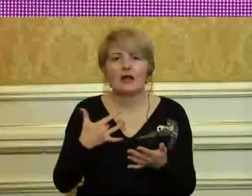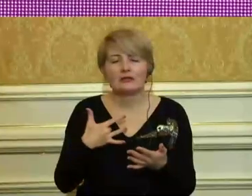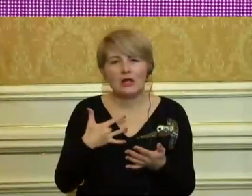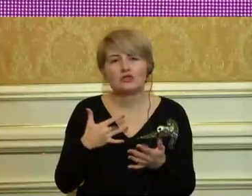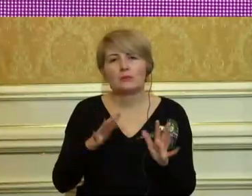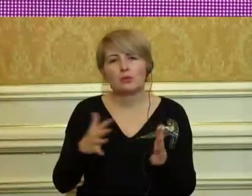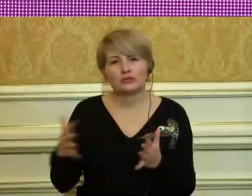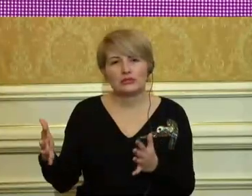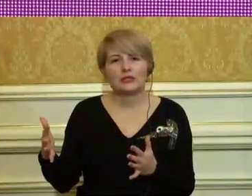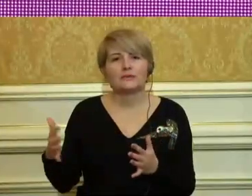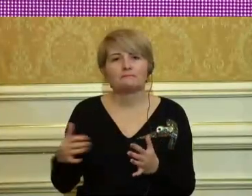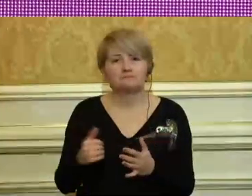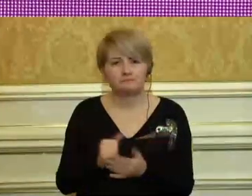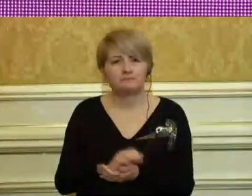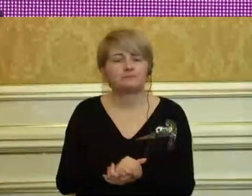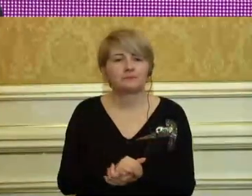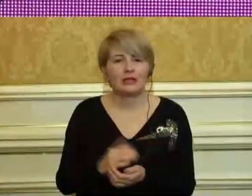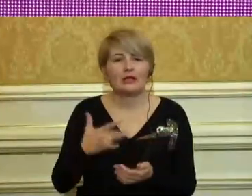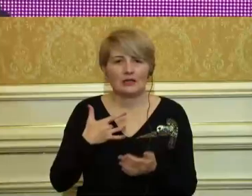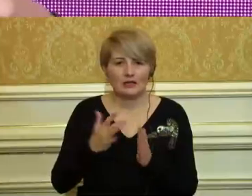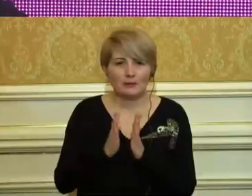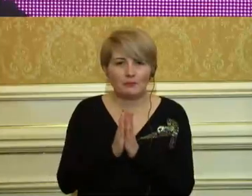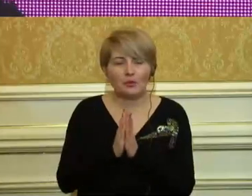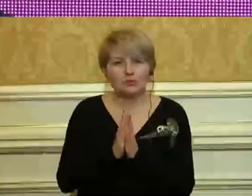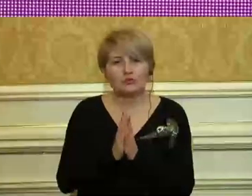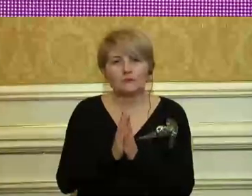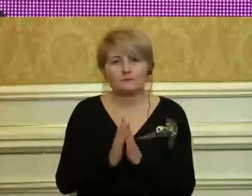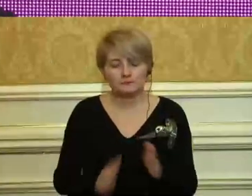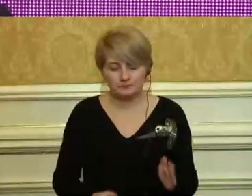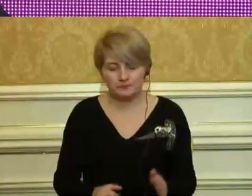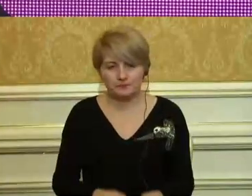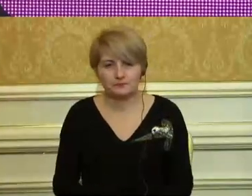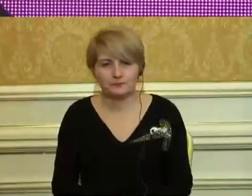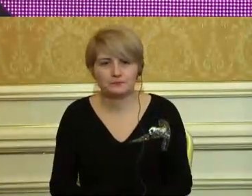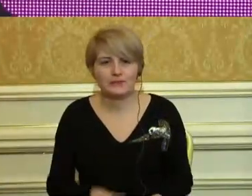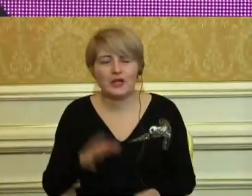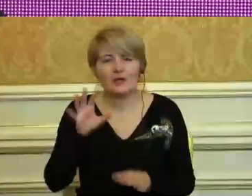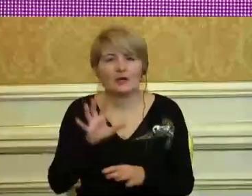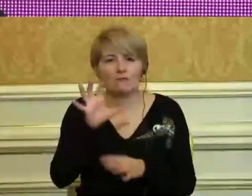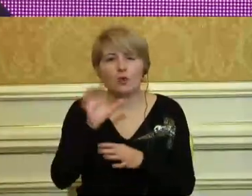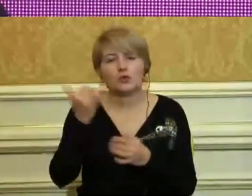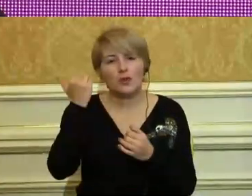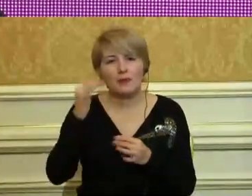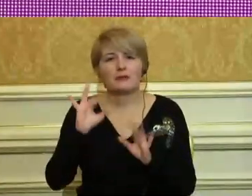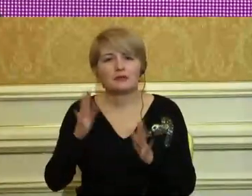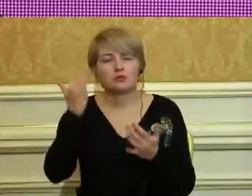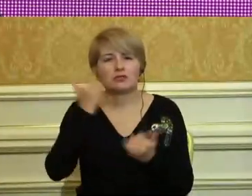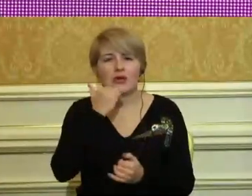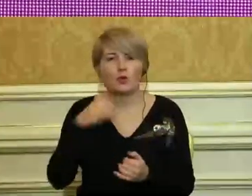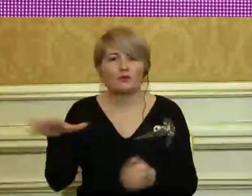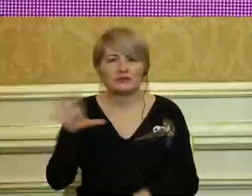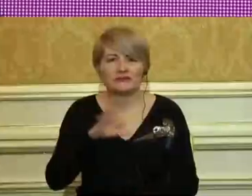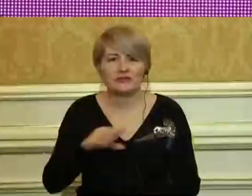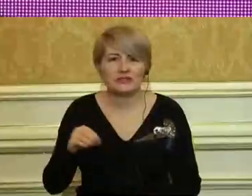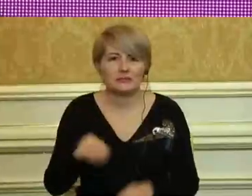and information field is very important, and we have a very long day. Let's take a